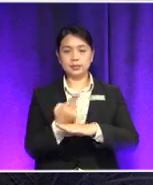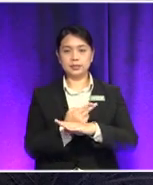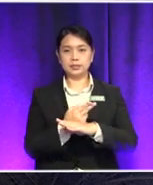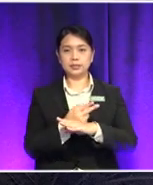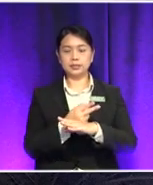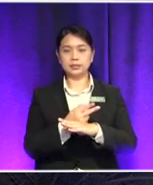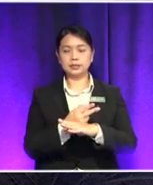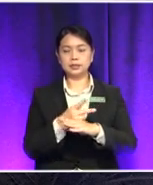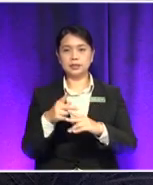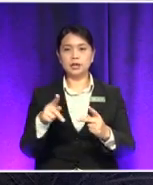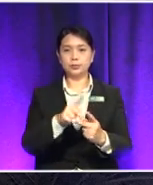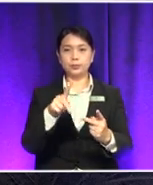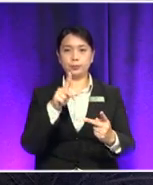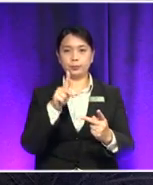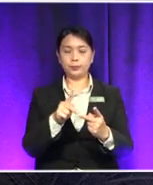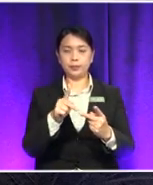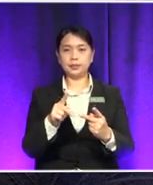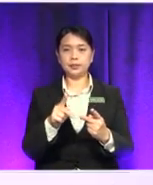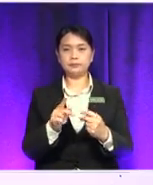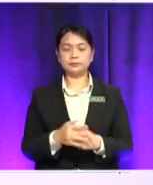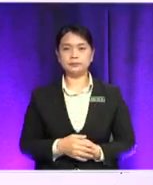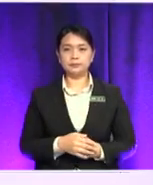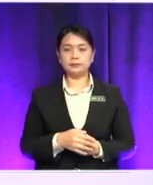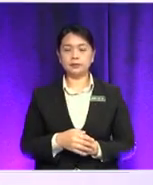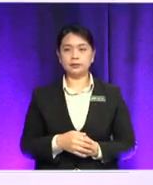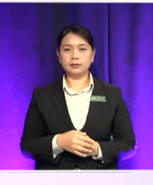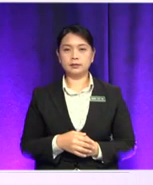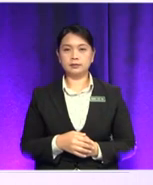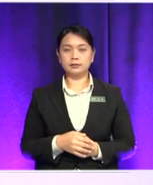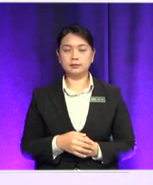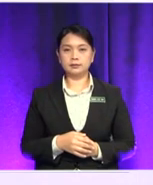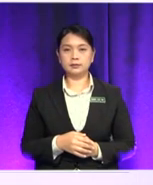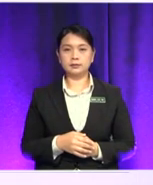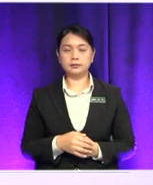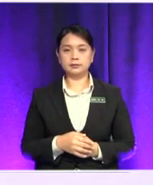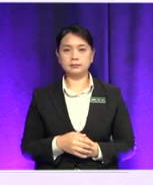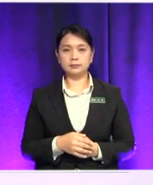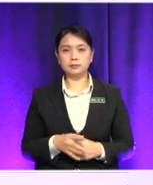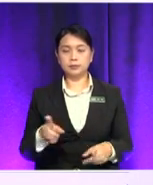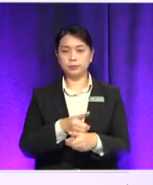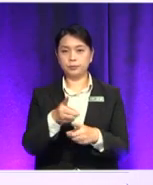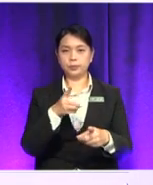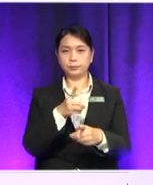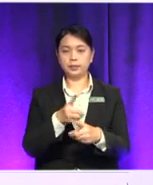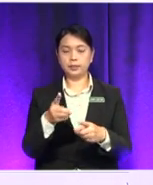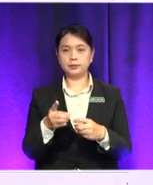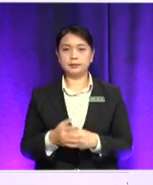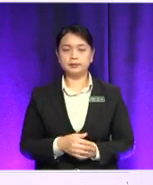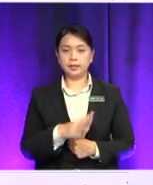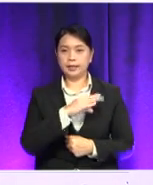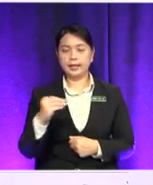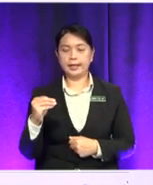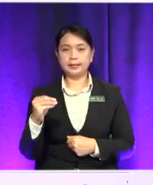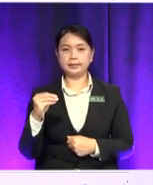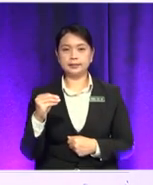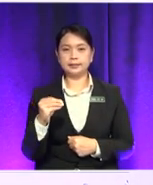appropriate greeting and signature ending. Okay, uses an appropriate greeting and